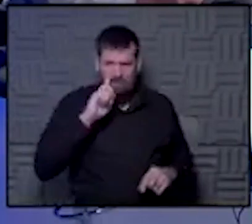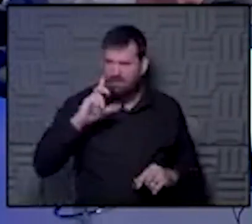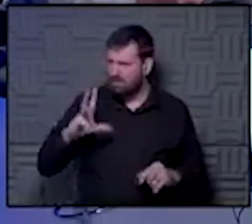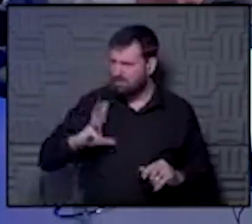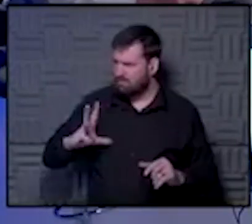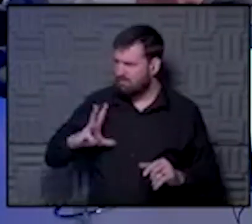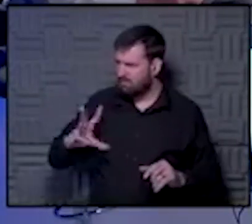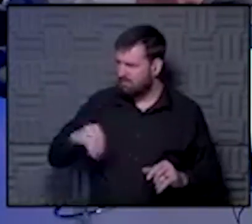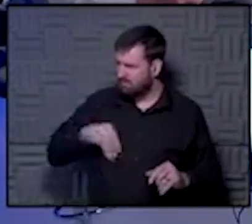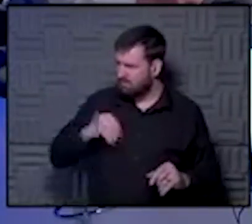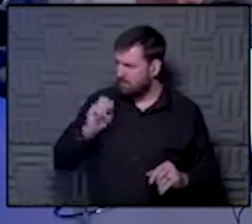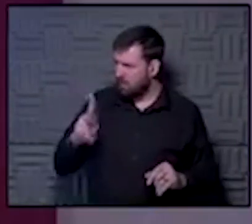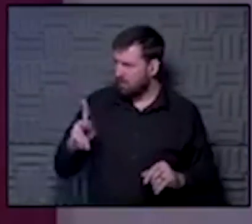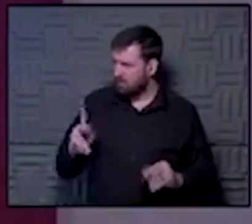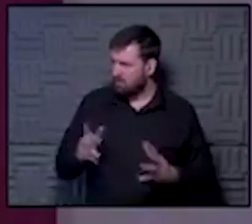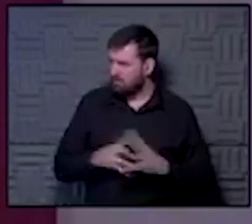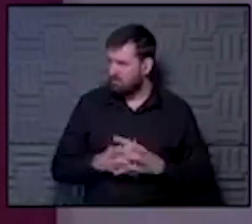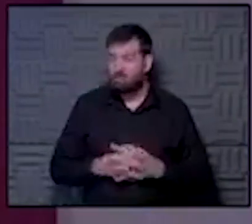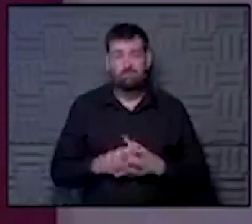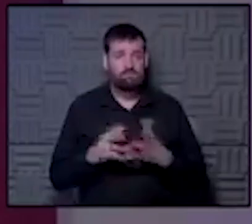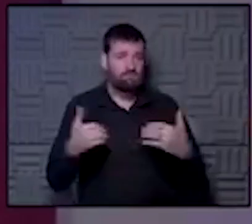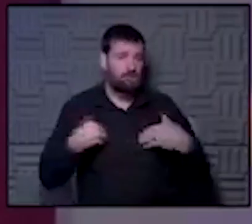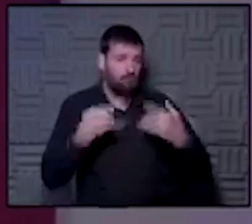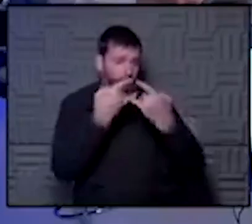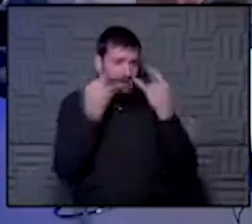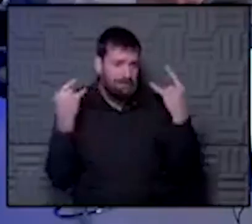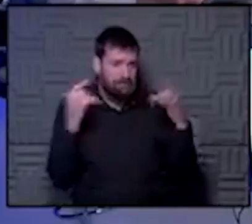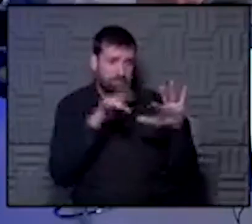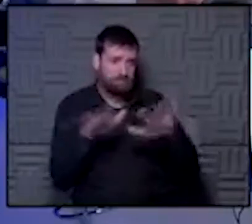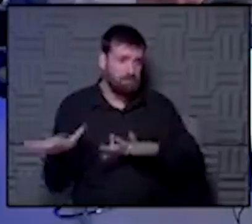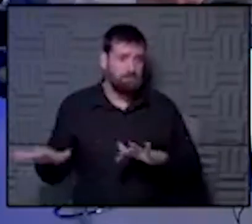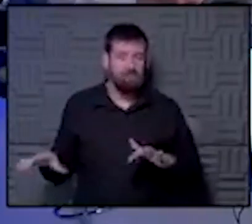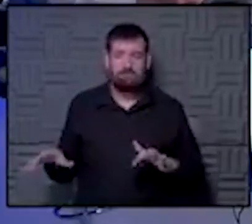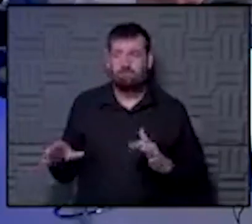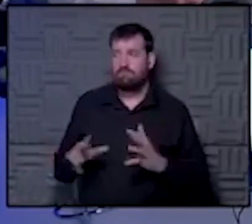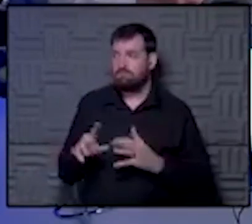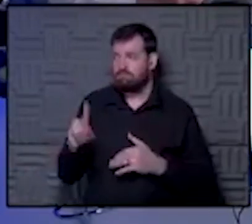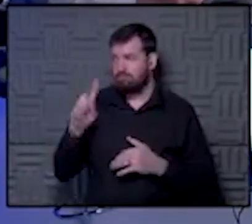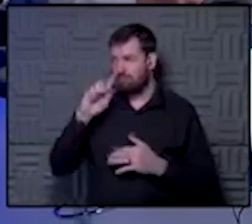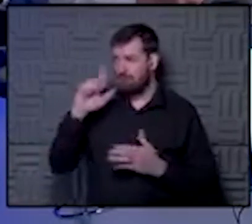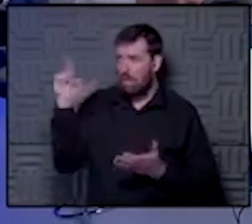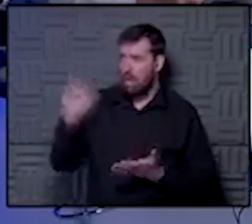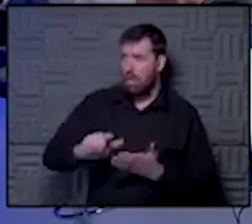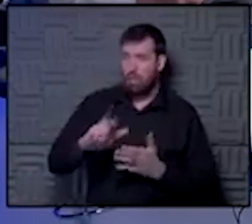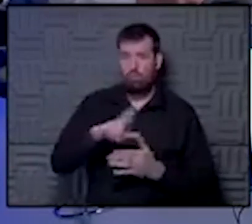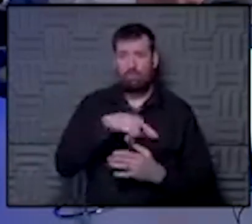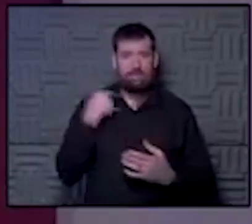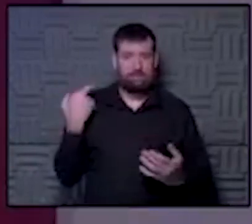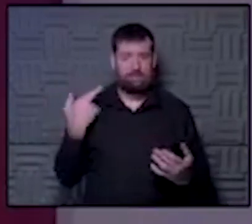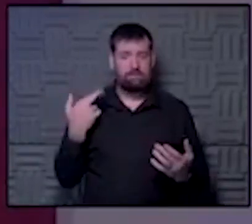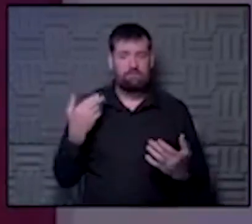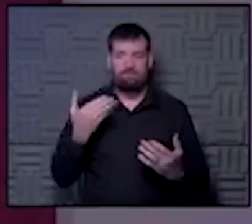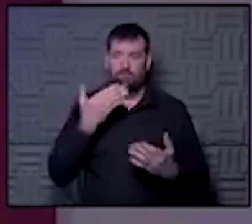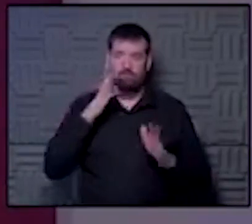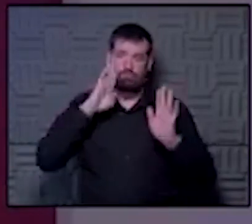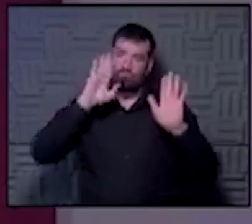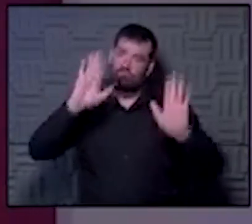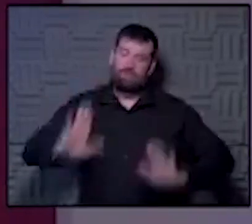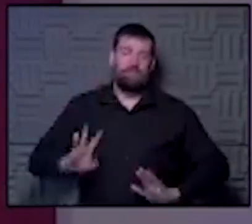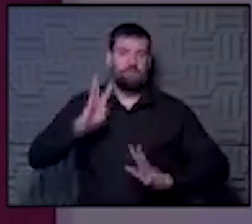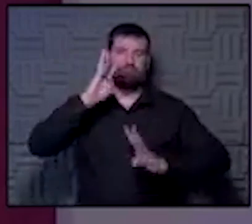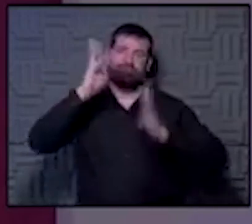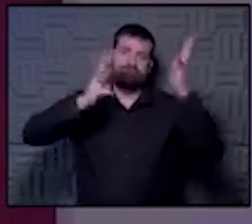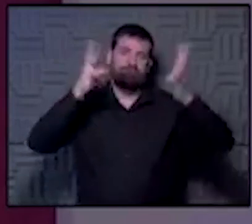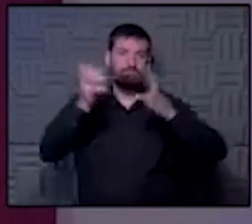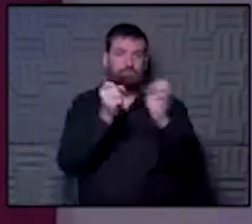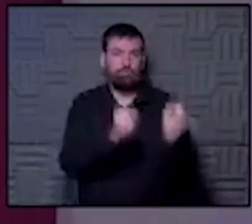is, wearing a as long as mask. everybody's got a mask and all that. Yeah, I think there's I'm okay. really I low think- risk there, and I think that's a great innovative strategy